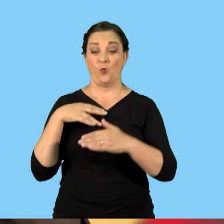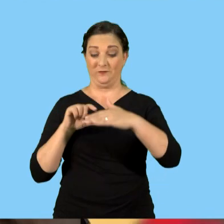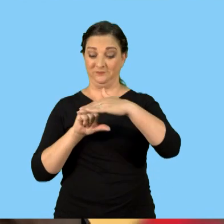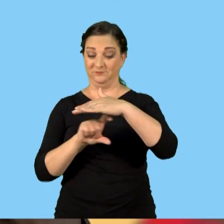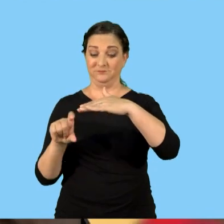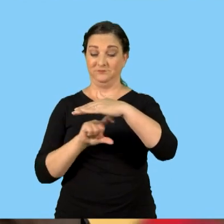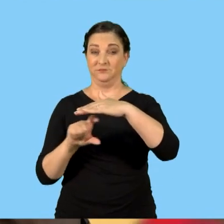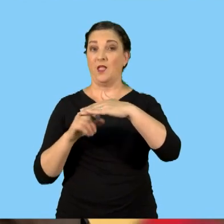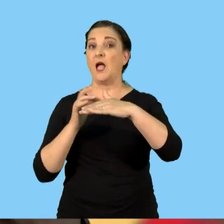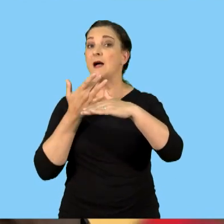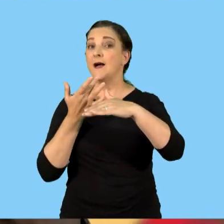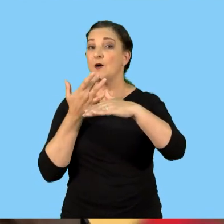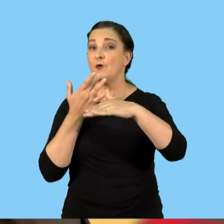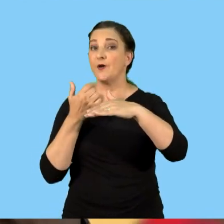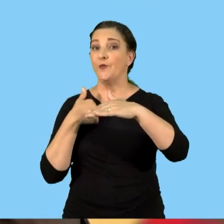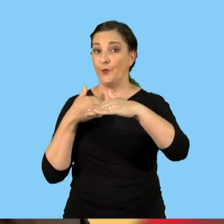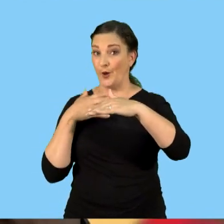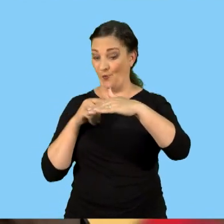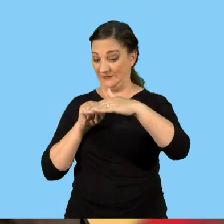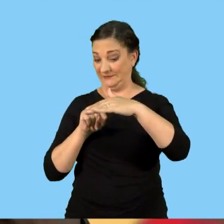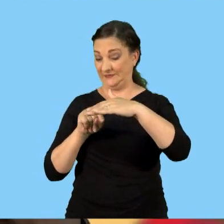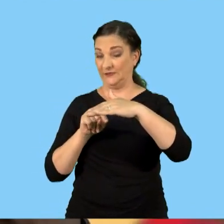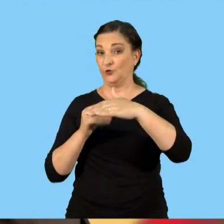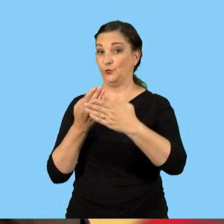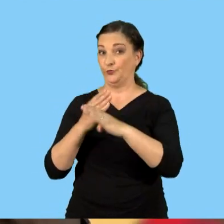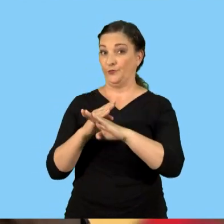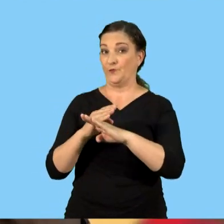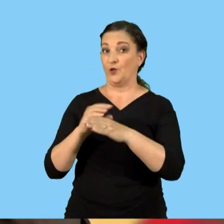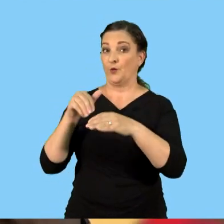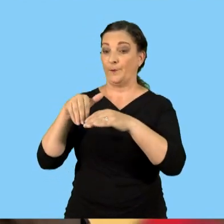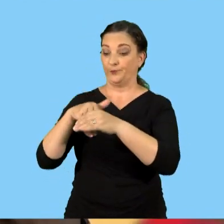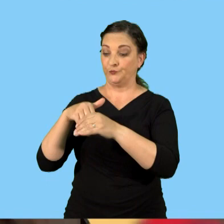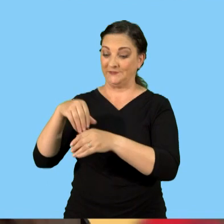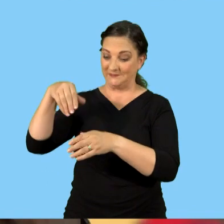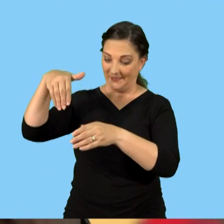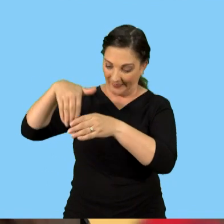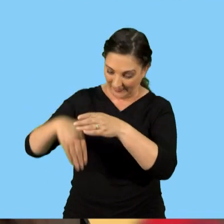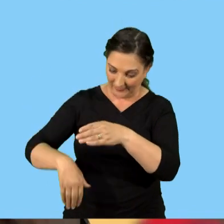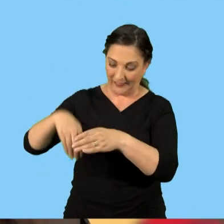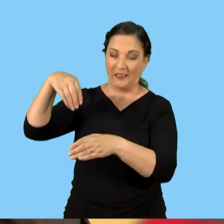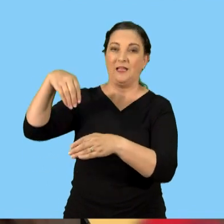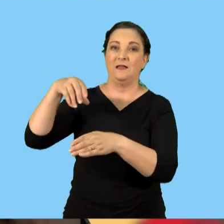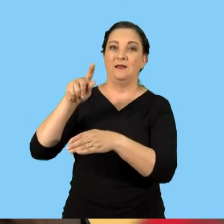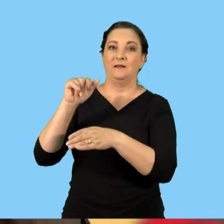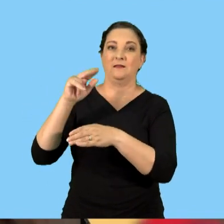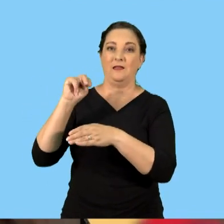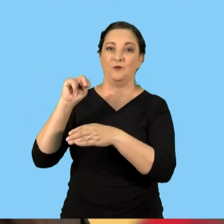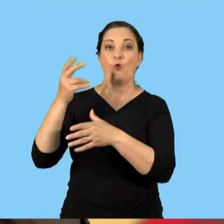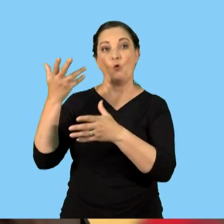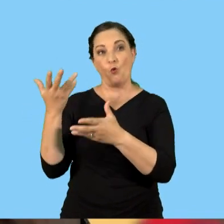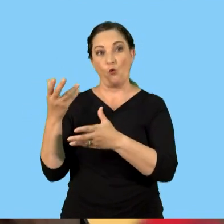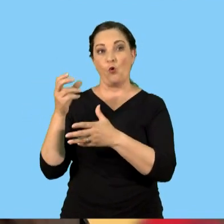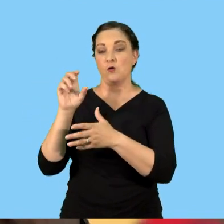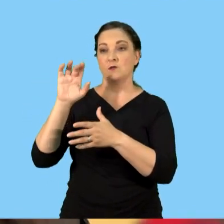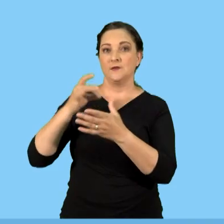to protect is going to be placed in a solution of either tin or silver because those two metals, they do not